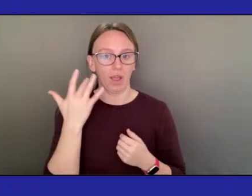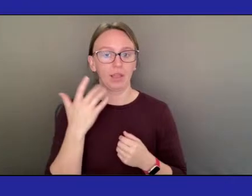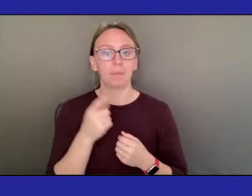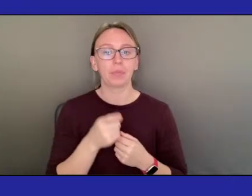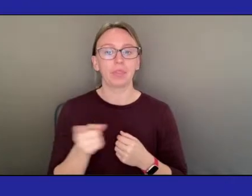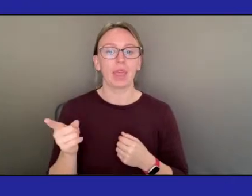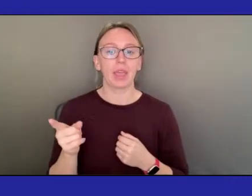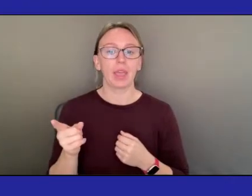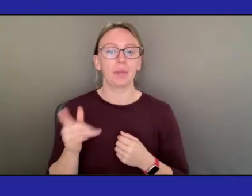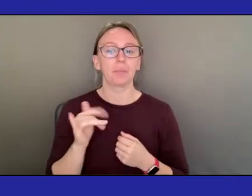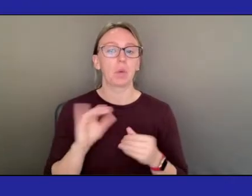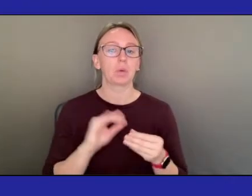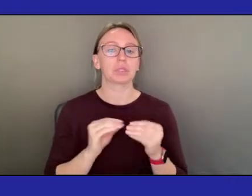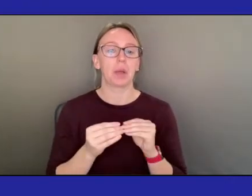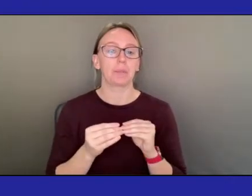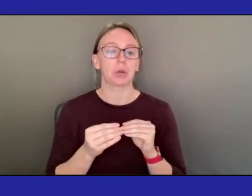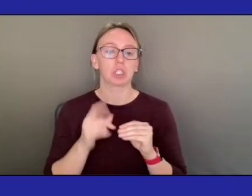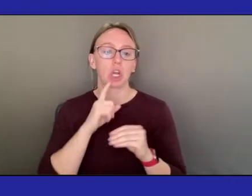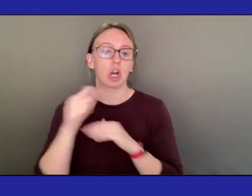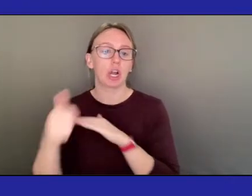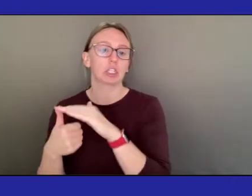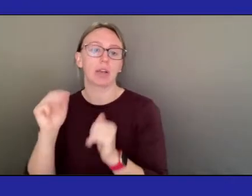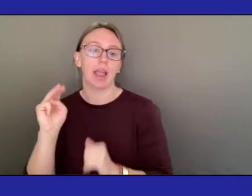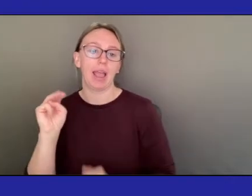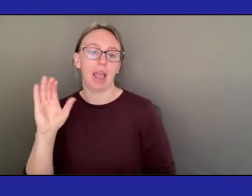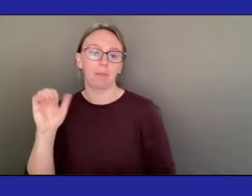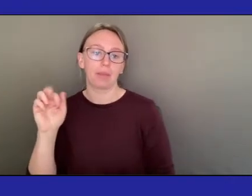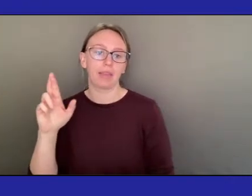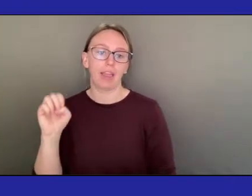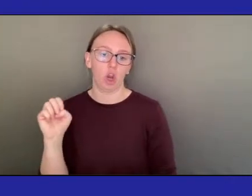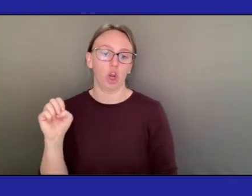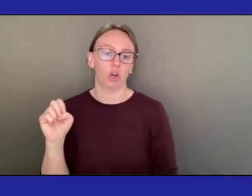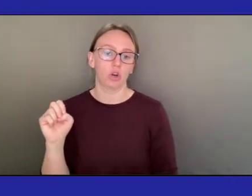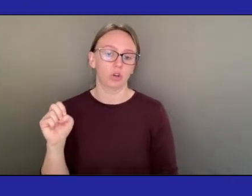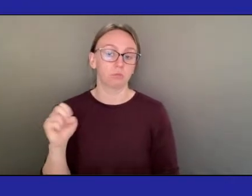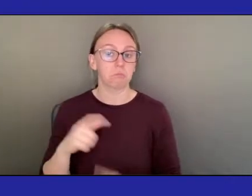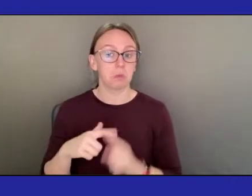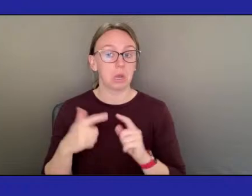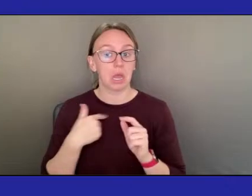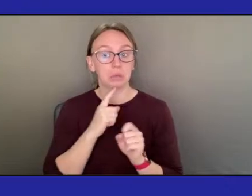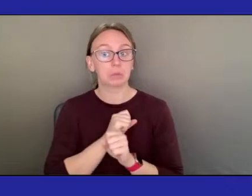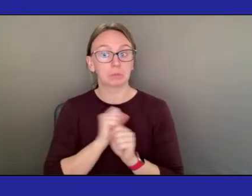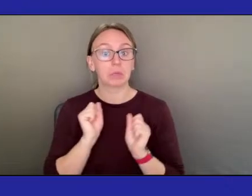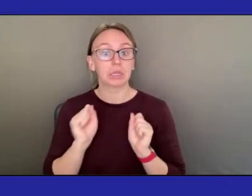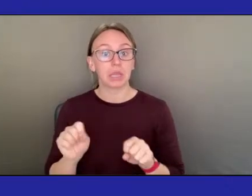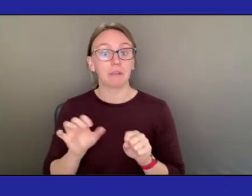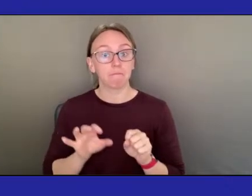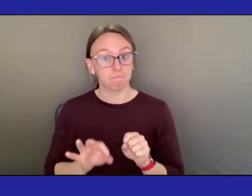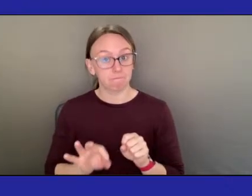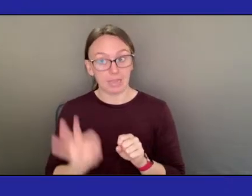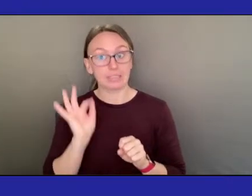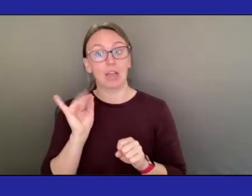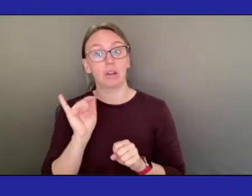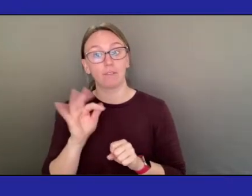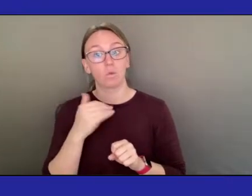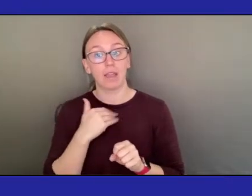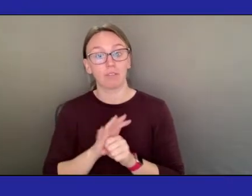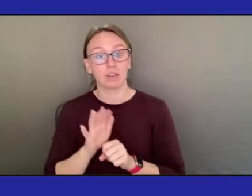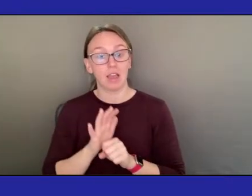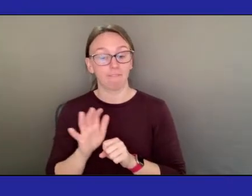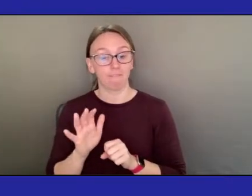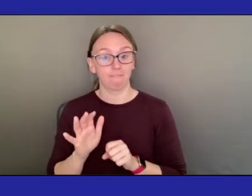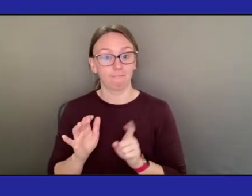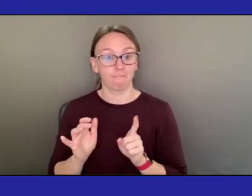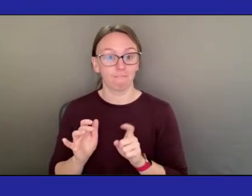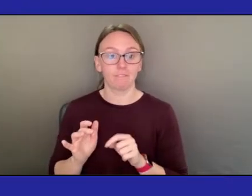those numbers come under AmCare, but I can certainly find out whether or not we have enough. It's certainly true that it's easier for